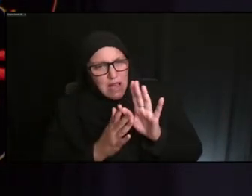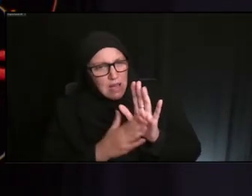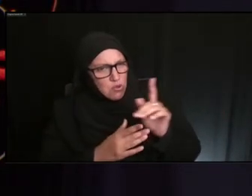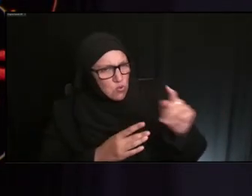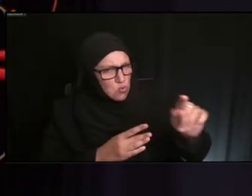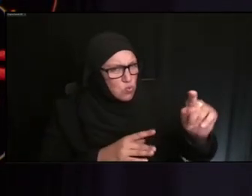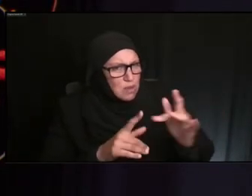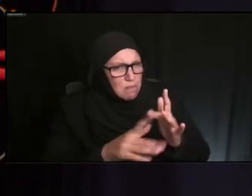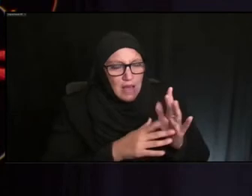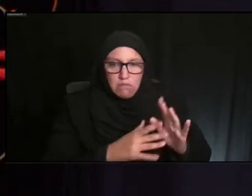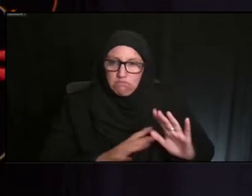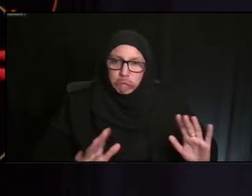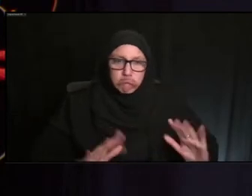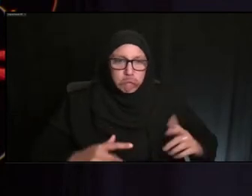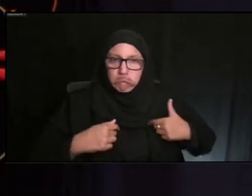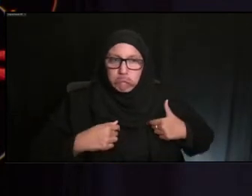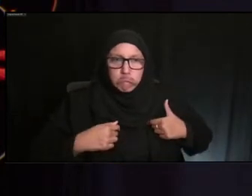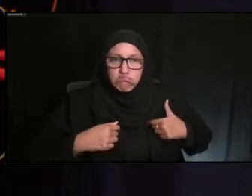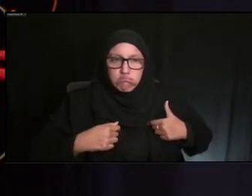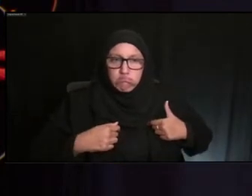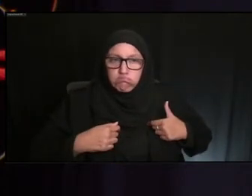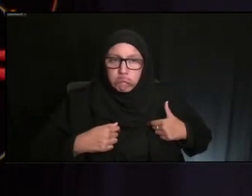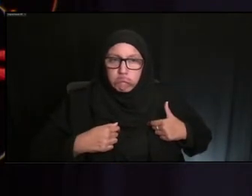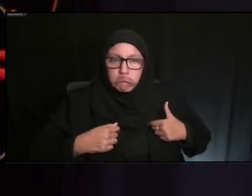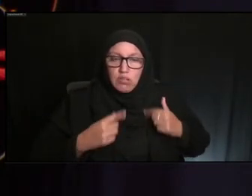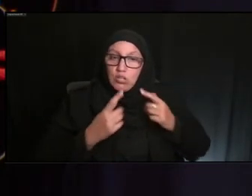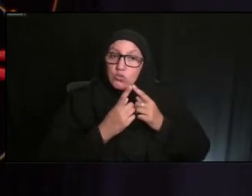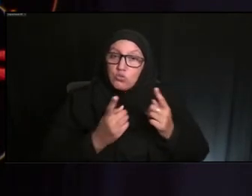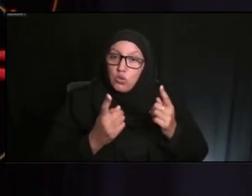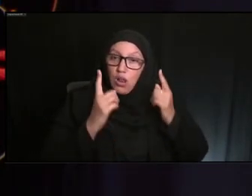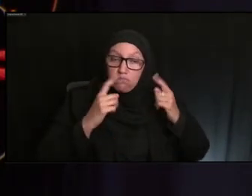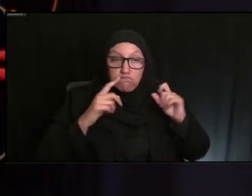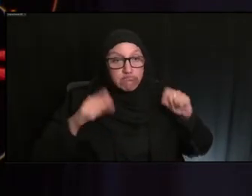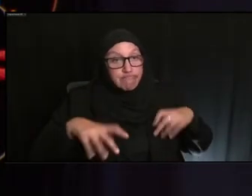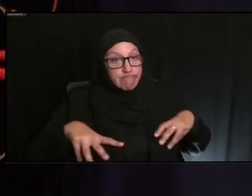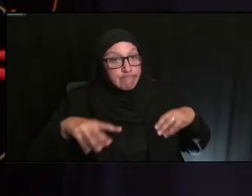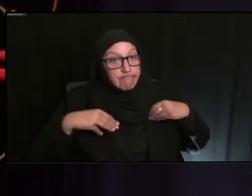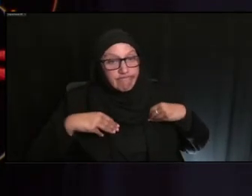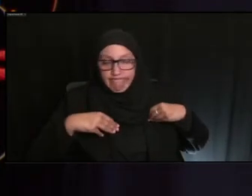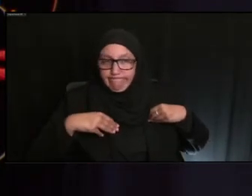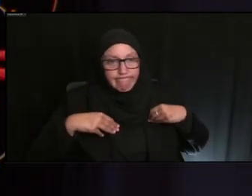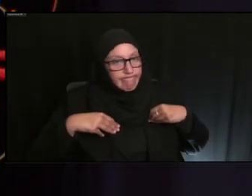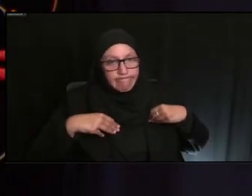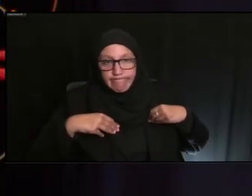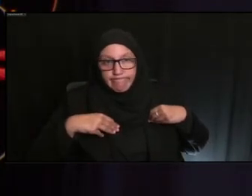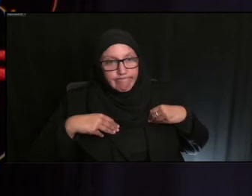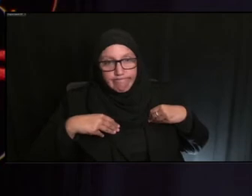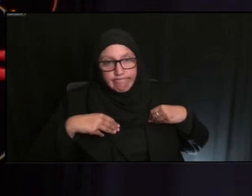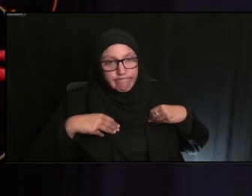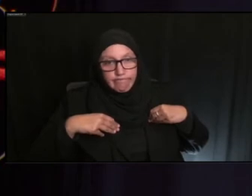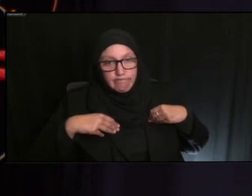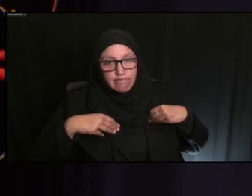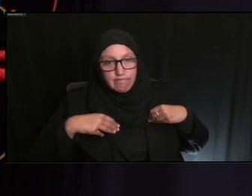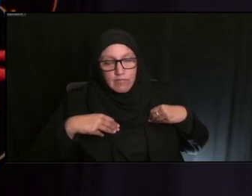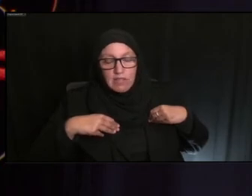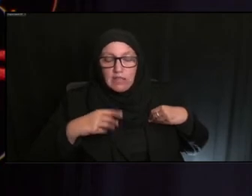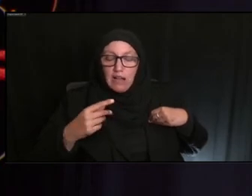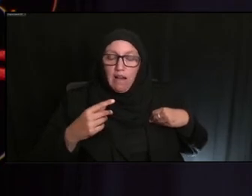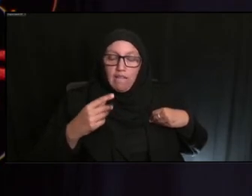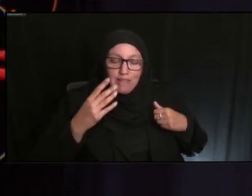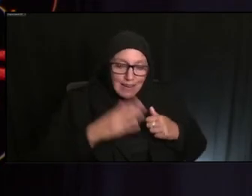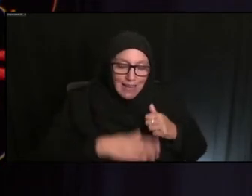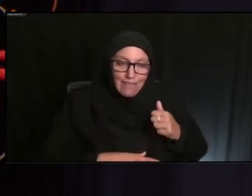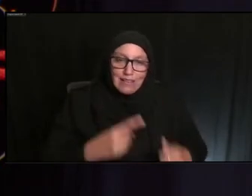And the scholars themselves do not assume this position. I've never seen a scholar that says, don't have a scholar, not someone that dresses